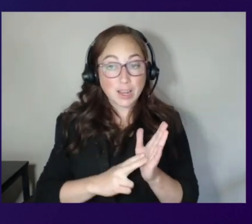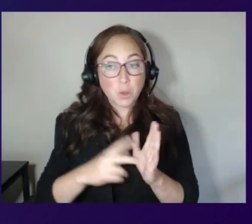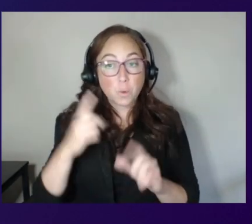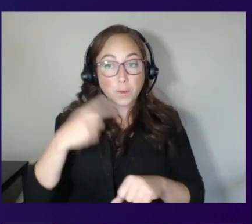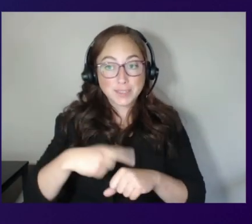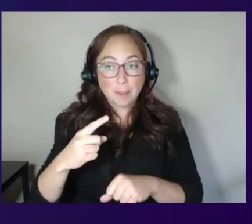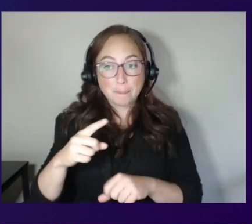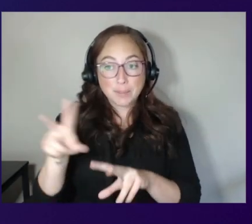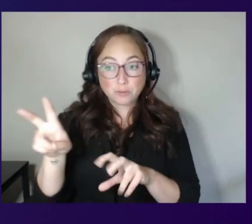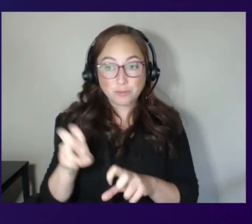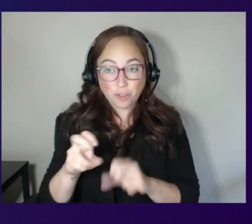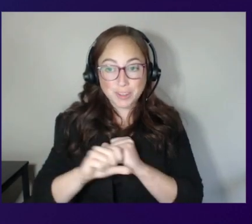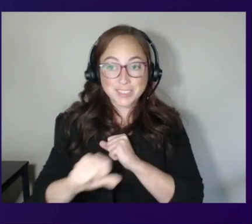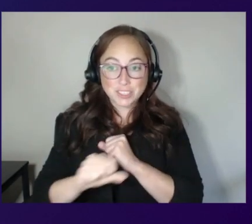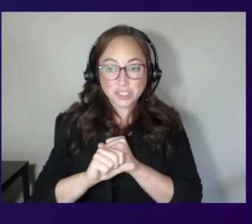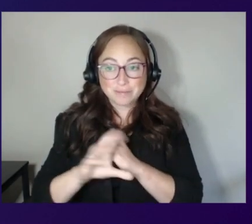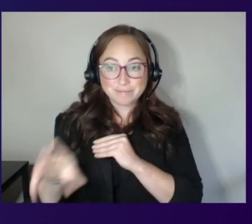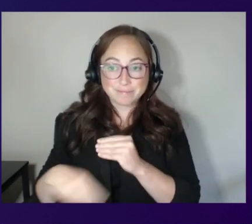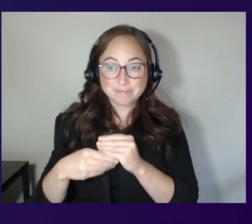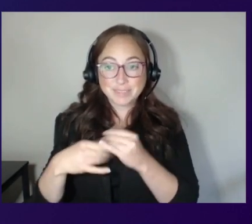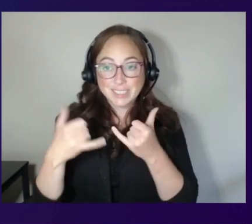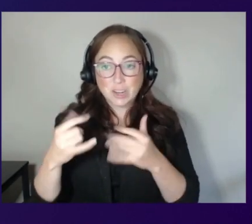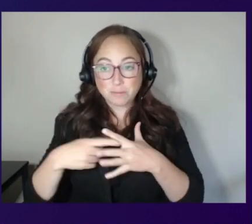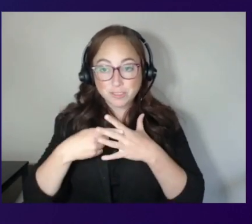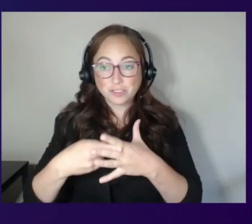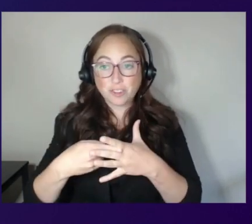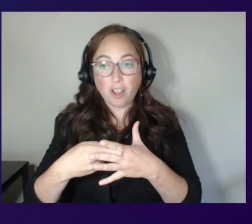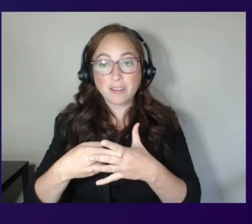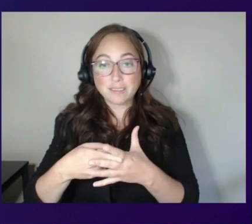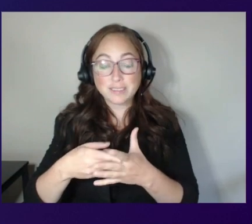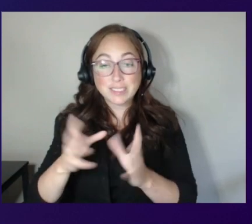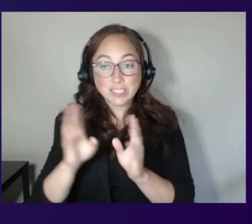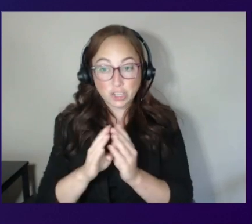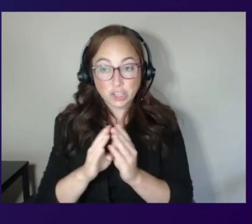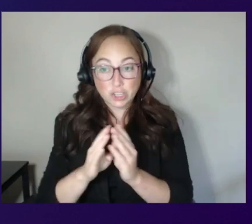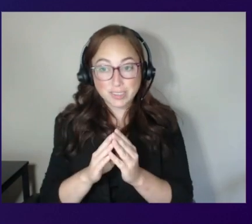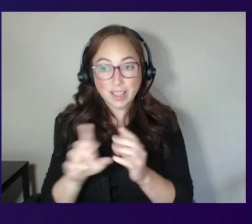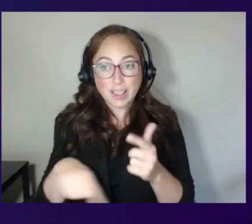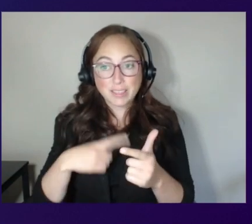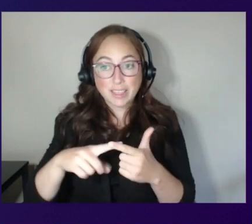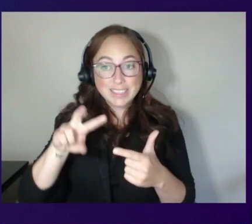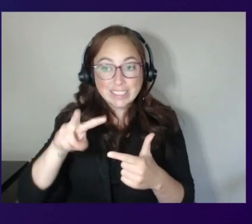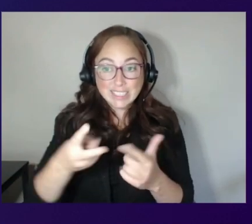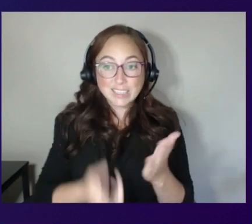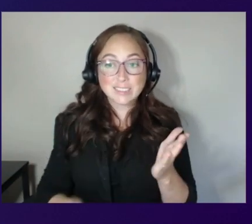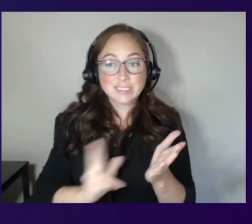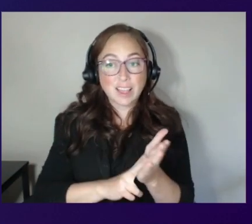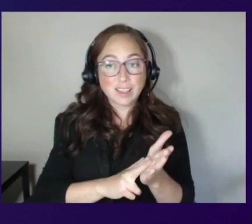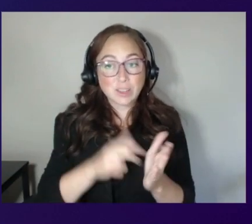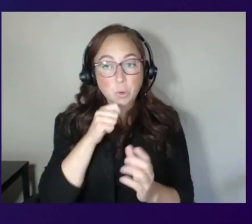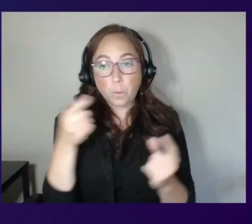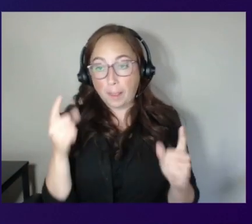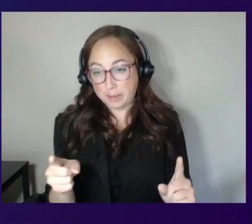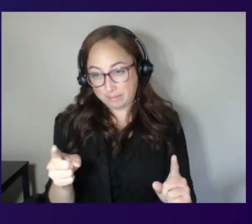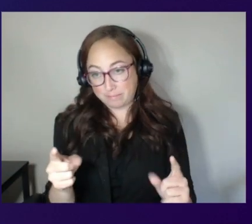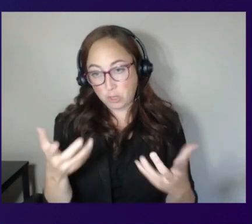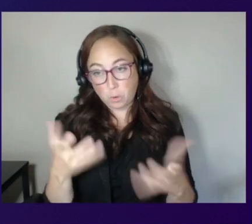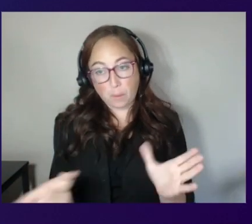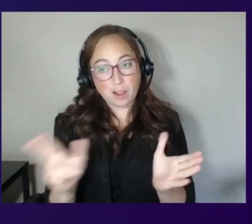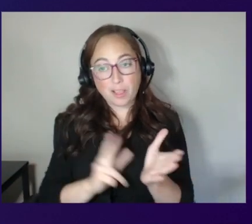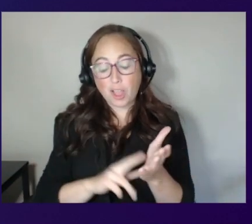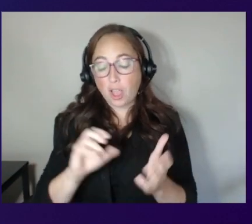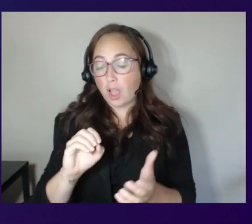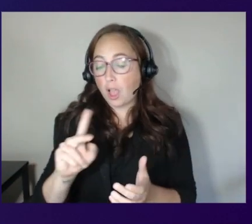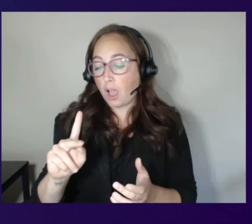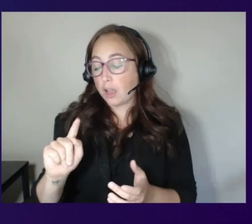and now we're launching the session, and you can see that essentially you don't have that second sign-in experience. You're already logged into Okta. So if you set the